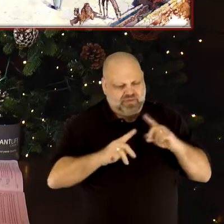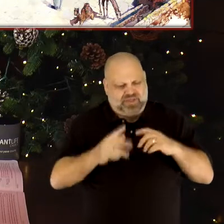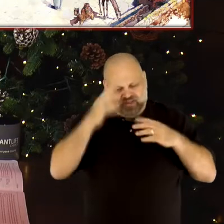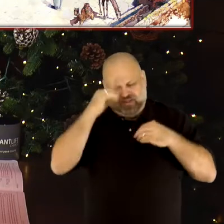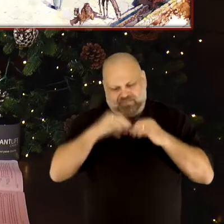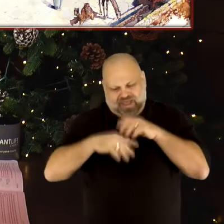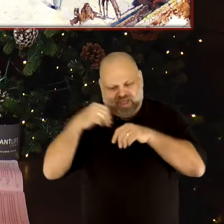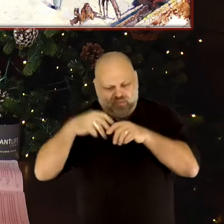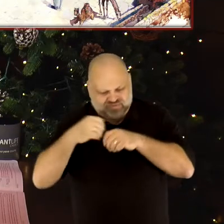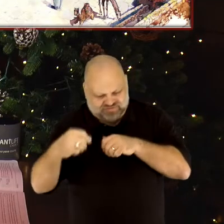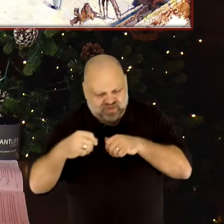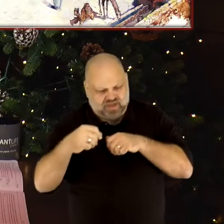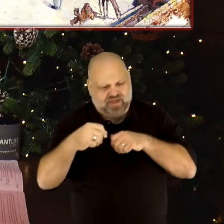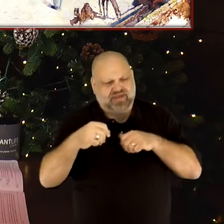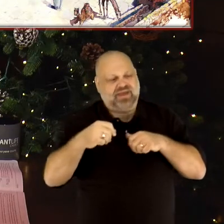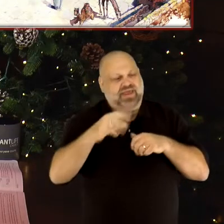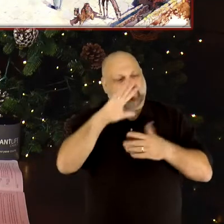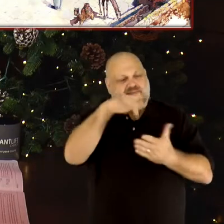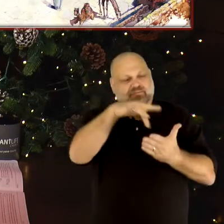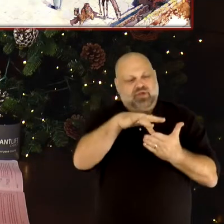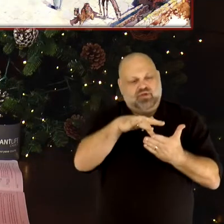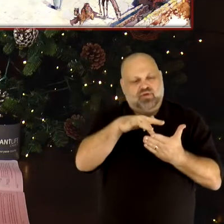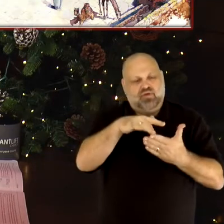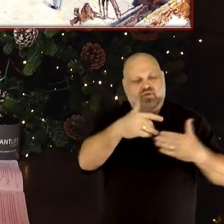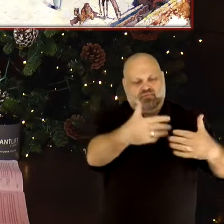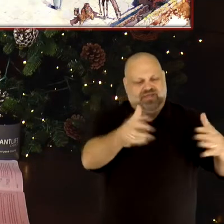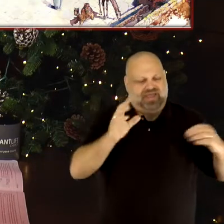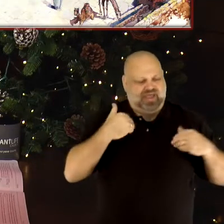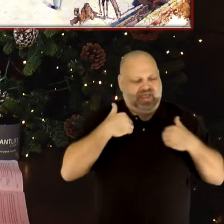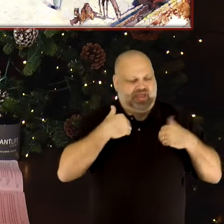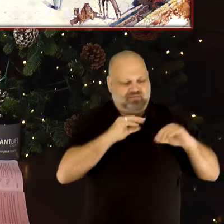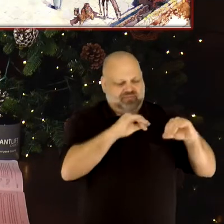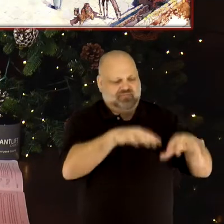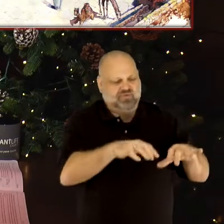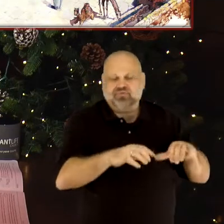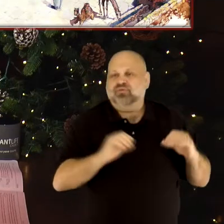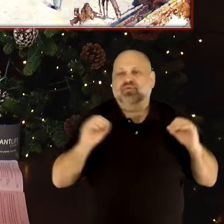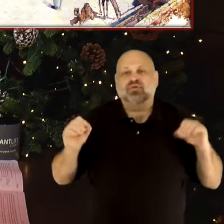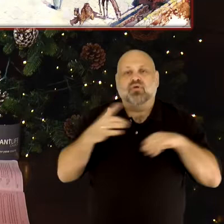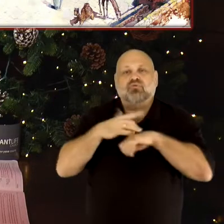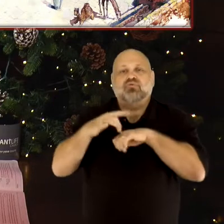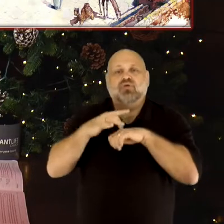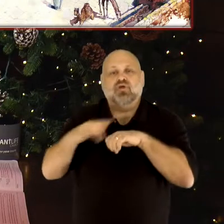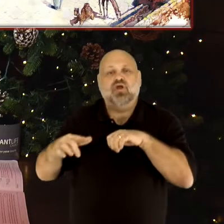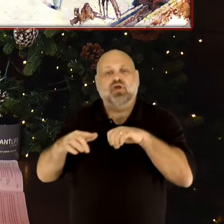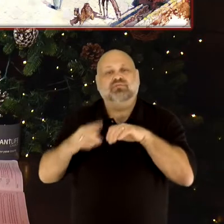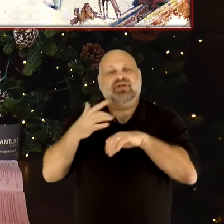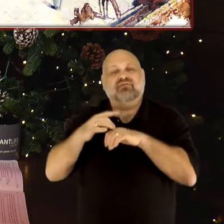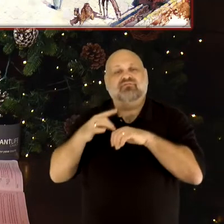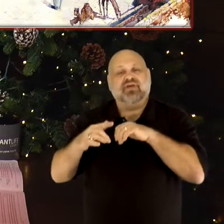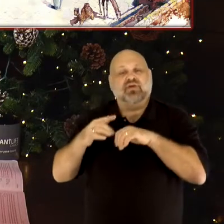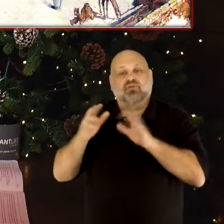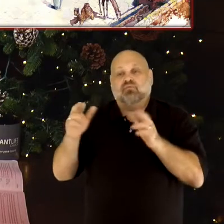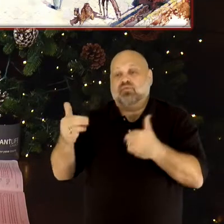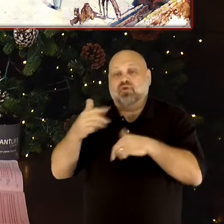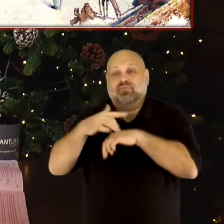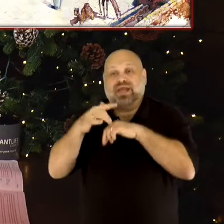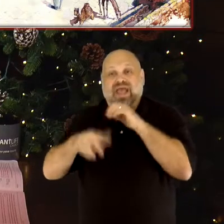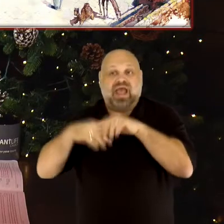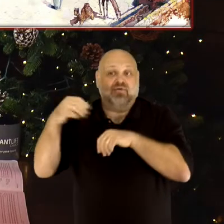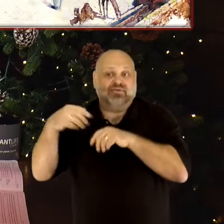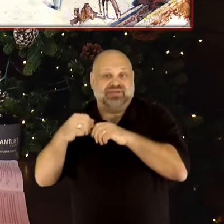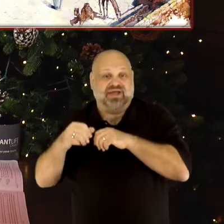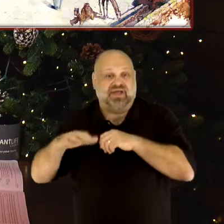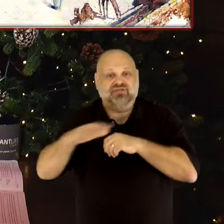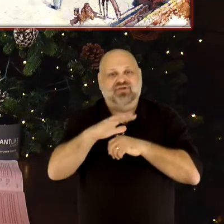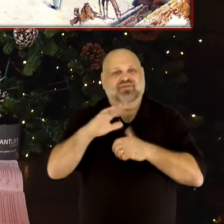was an open courtyard where the animals were kept and fed. So there were no rooms available in the outskirts of the structure, so they ended up